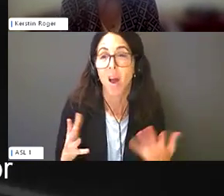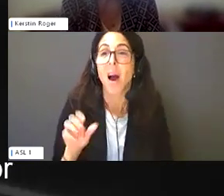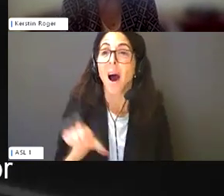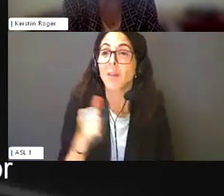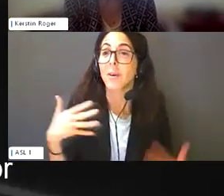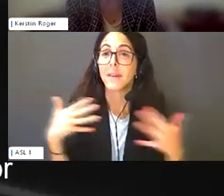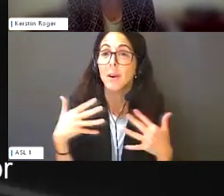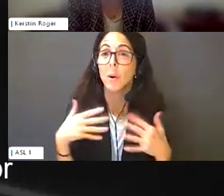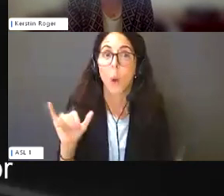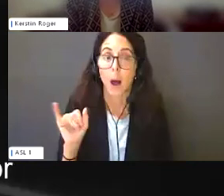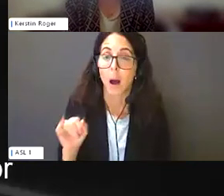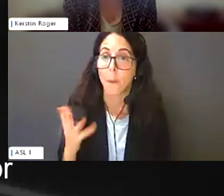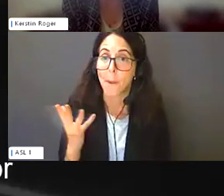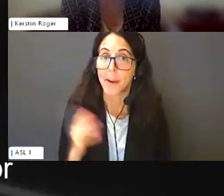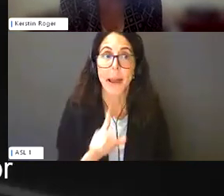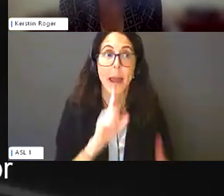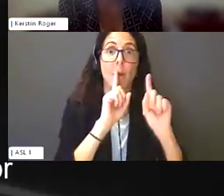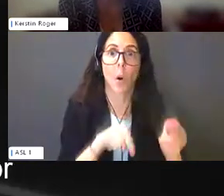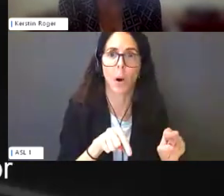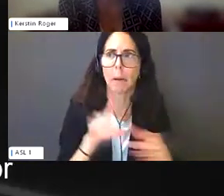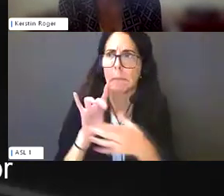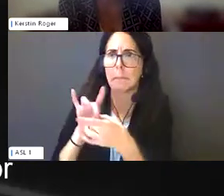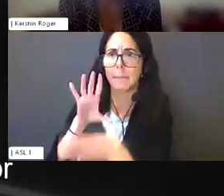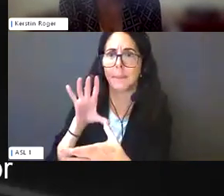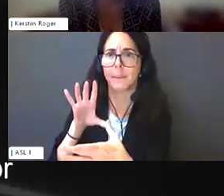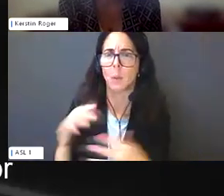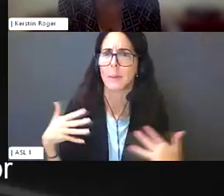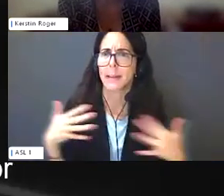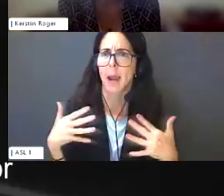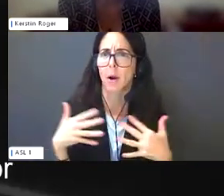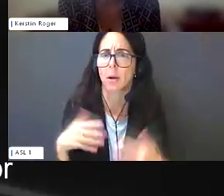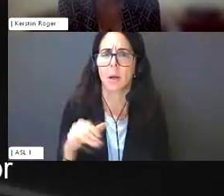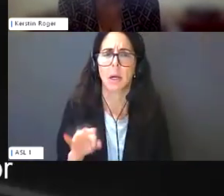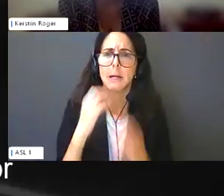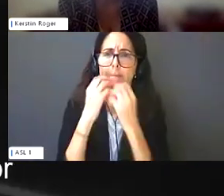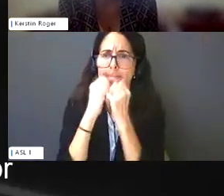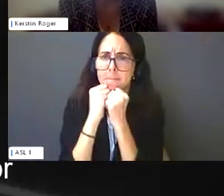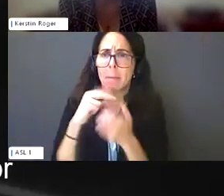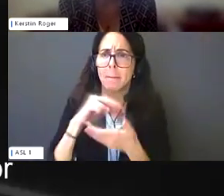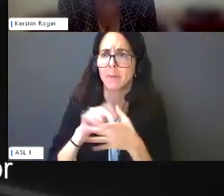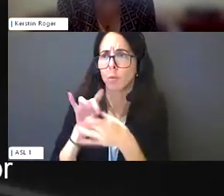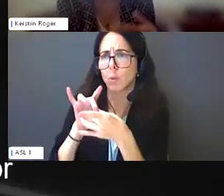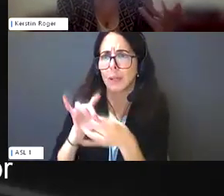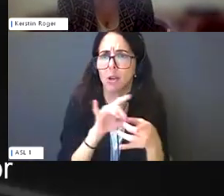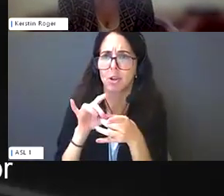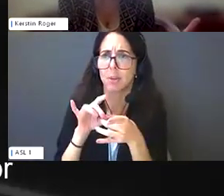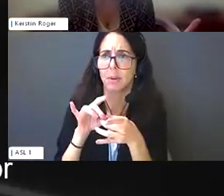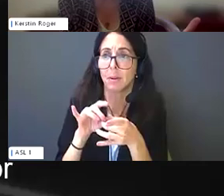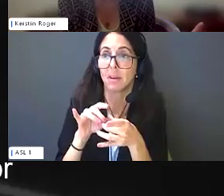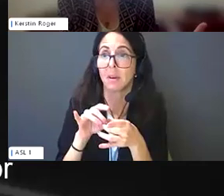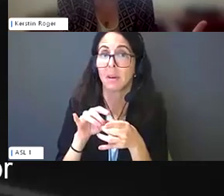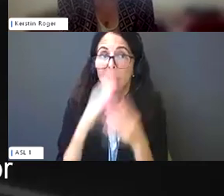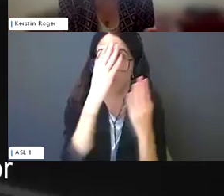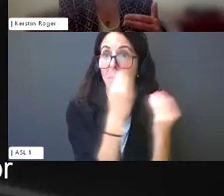relationships. So a fear of loss of meaningful and significant relationships, as I mentioned, if this is